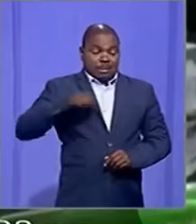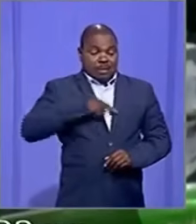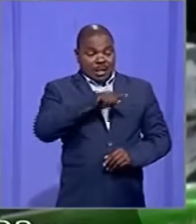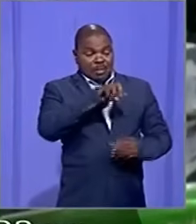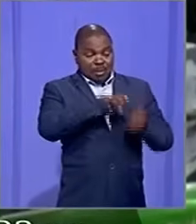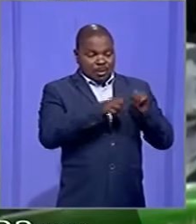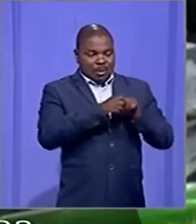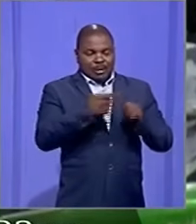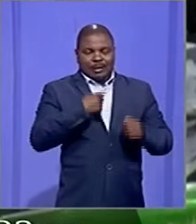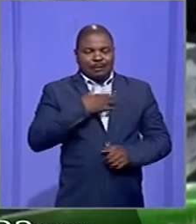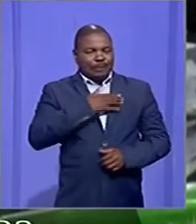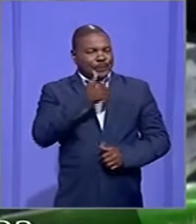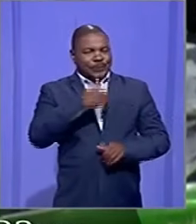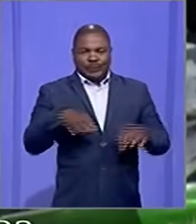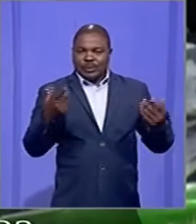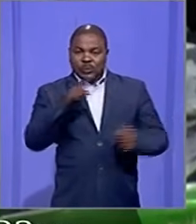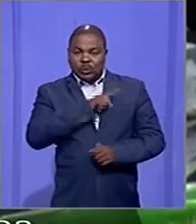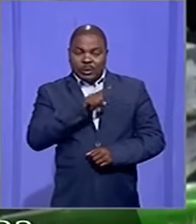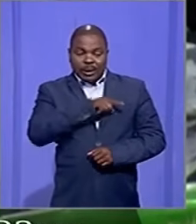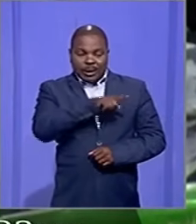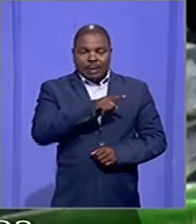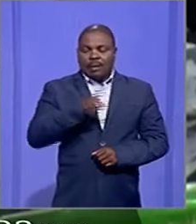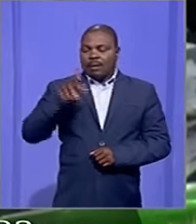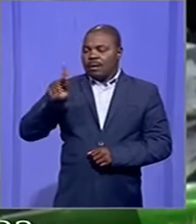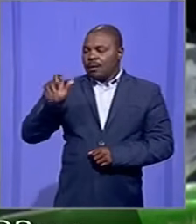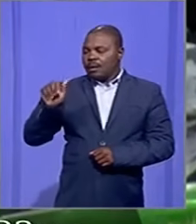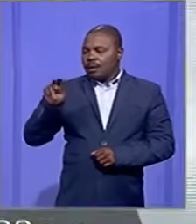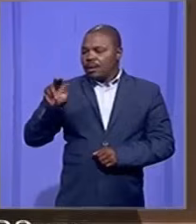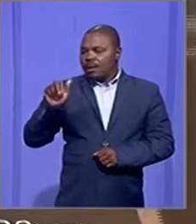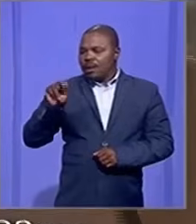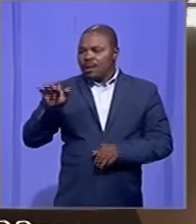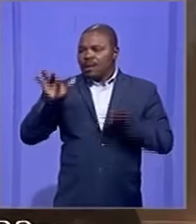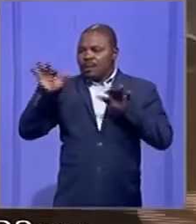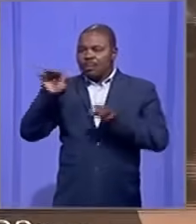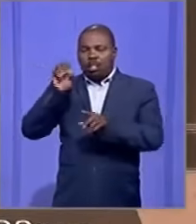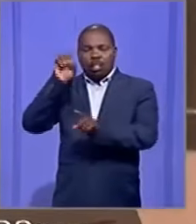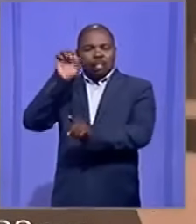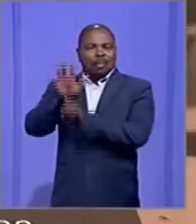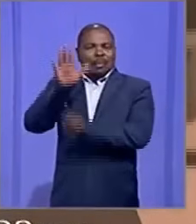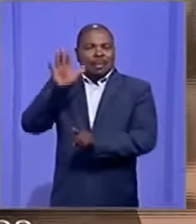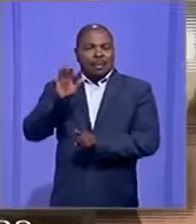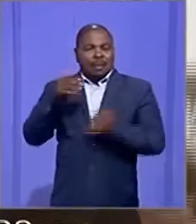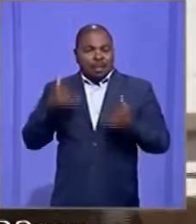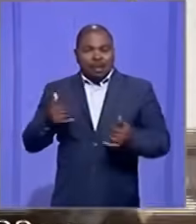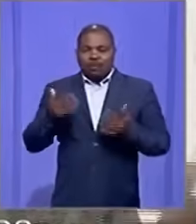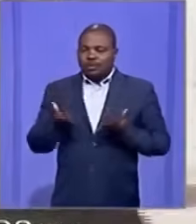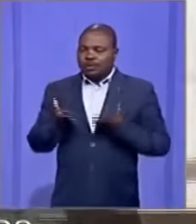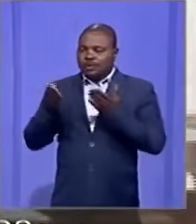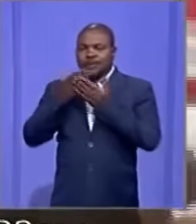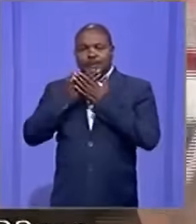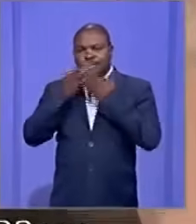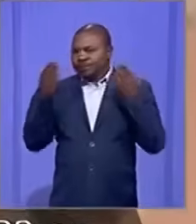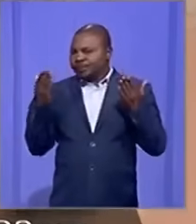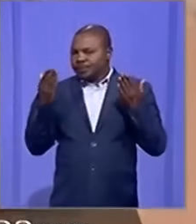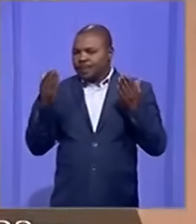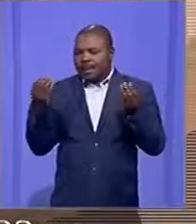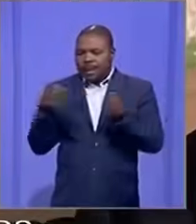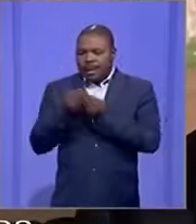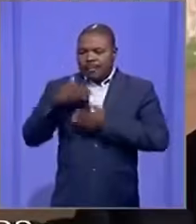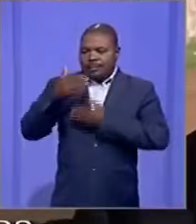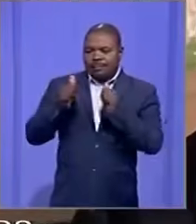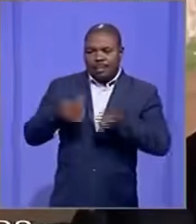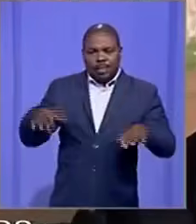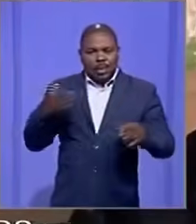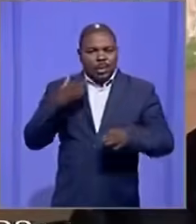e affectile haholo the community of Kanana because of there is no service delivery. Ha ona ntho tse hantle tse etsahalang, batho